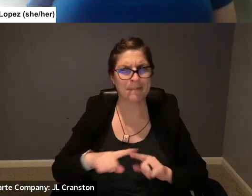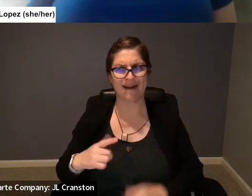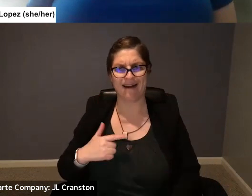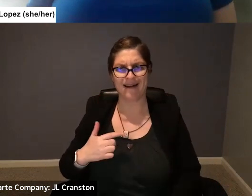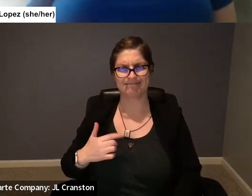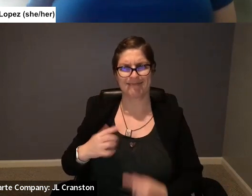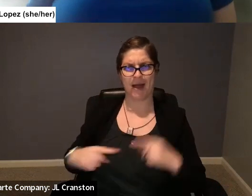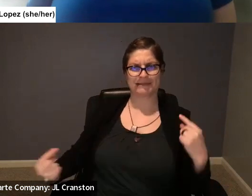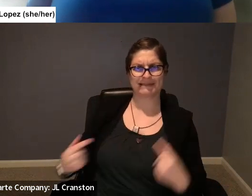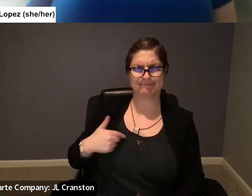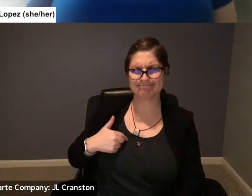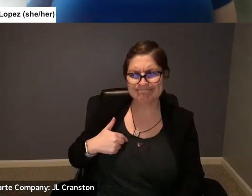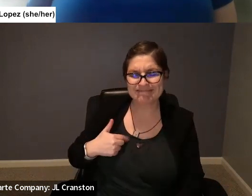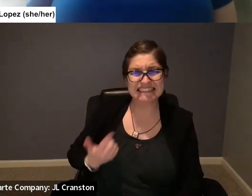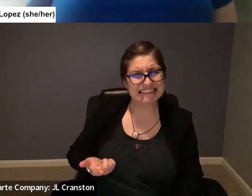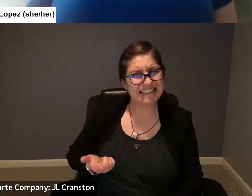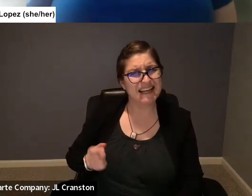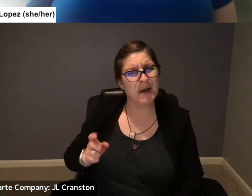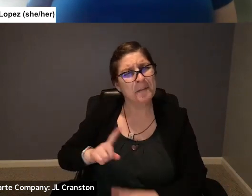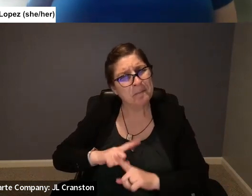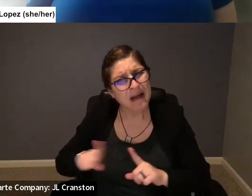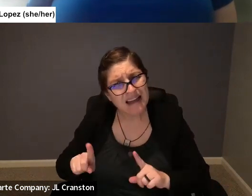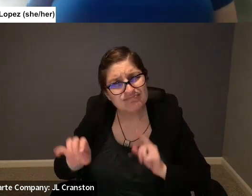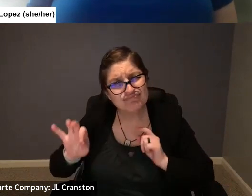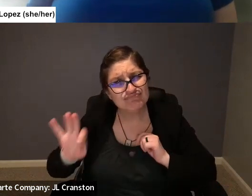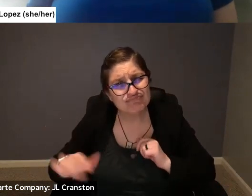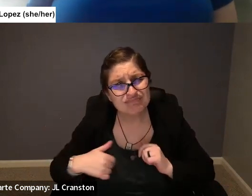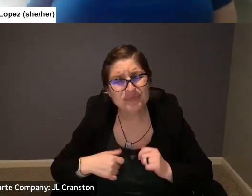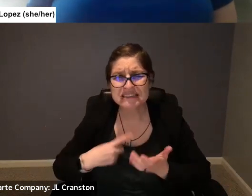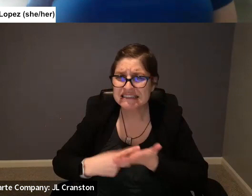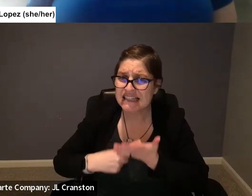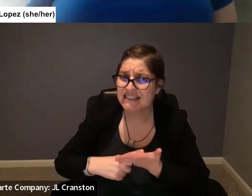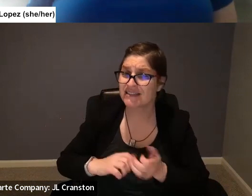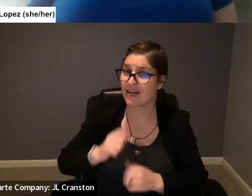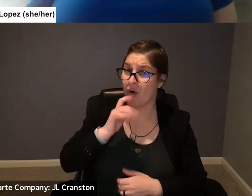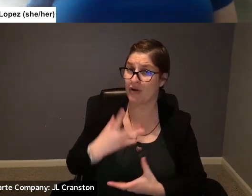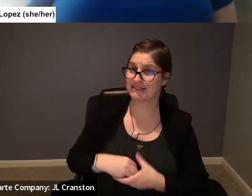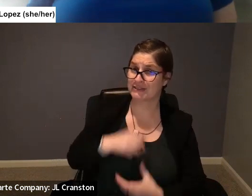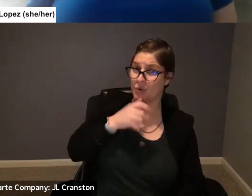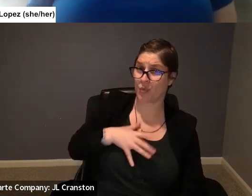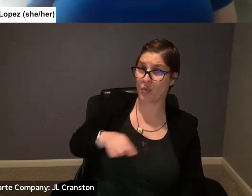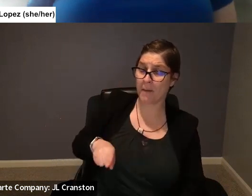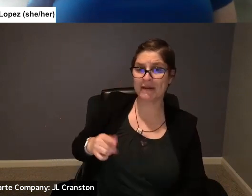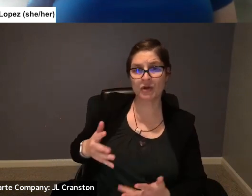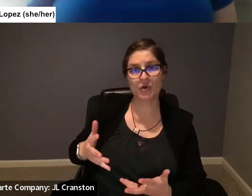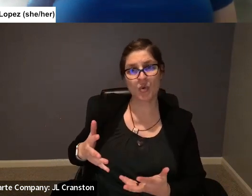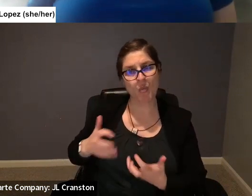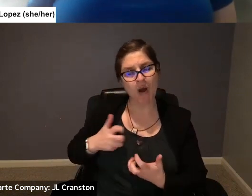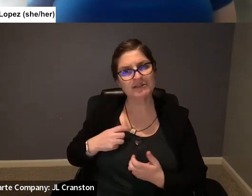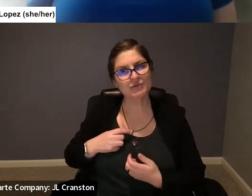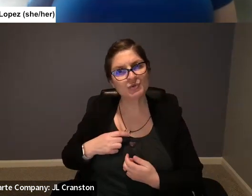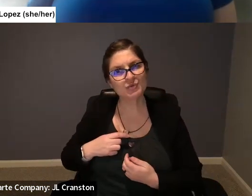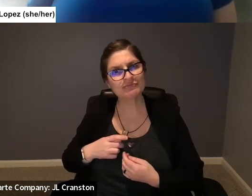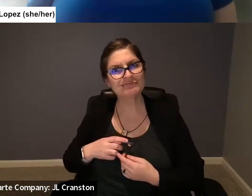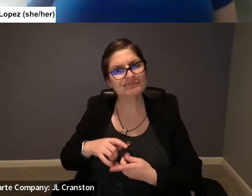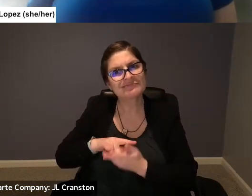like, yeah, but can we talk about how, you know, the autistic woman who wants to, you know, be a sexual being does have sex